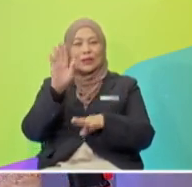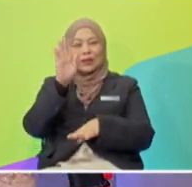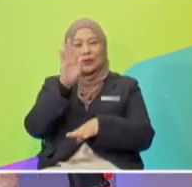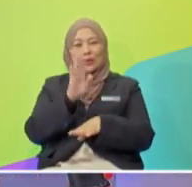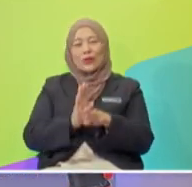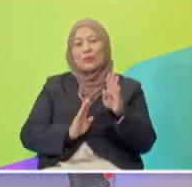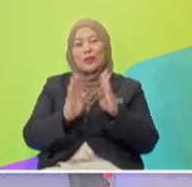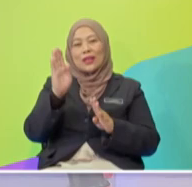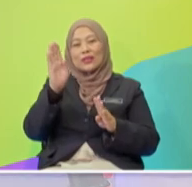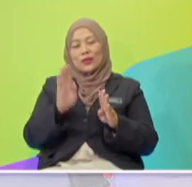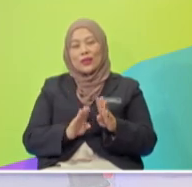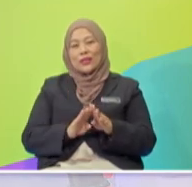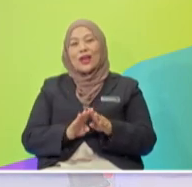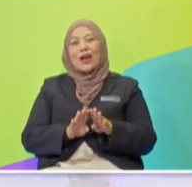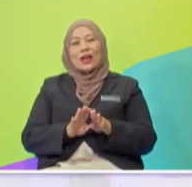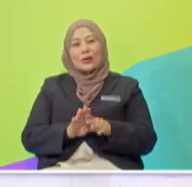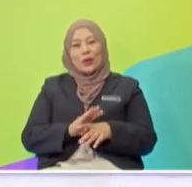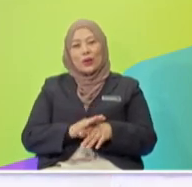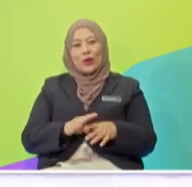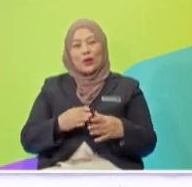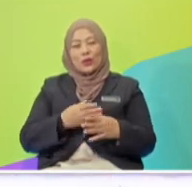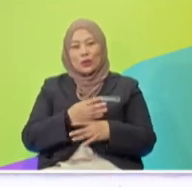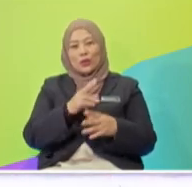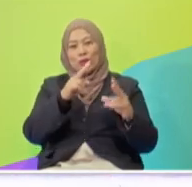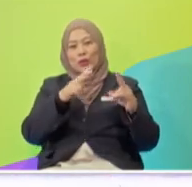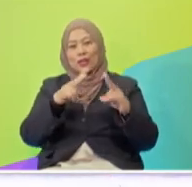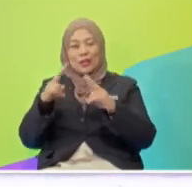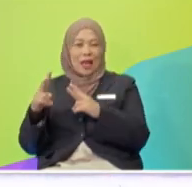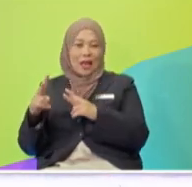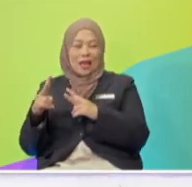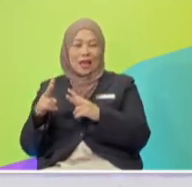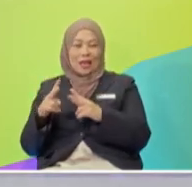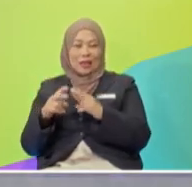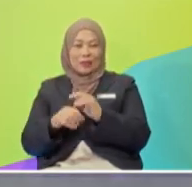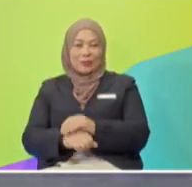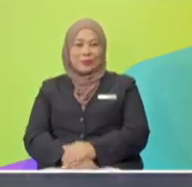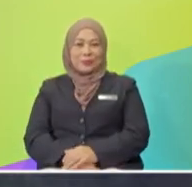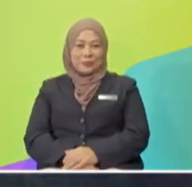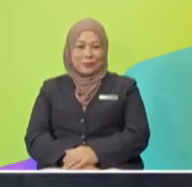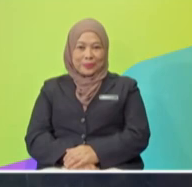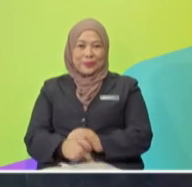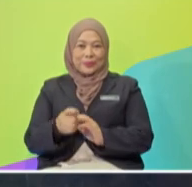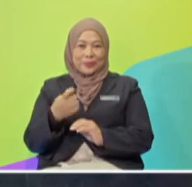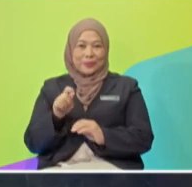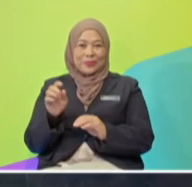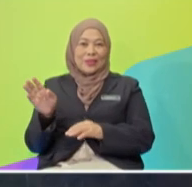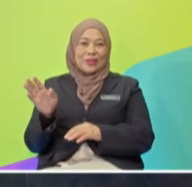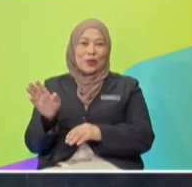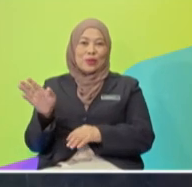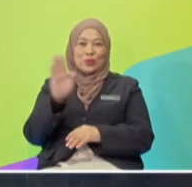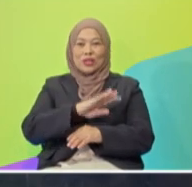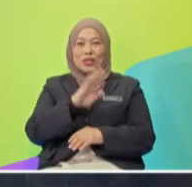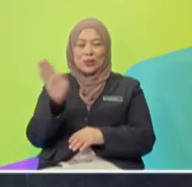bus goes open and shut, all through the town. The wipers on the bus